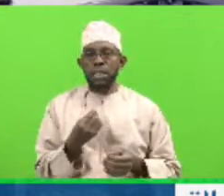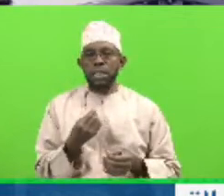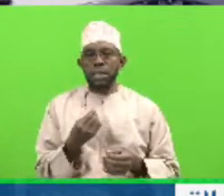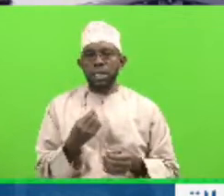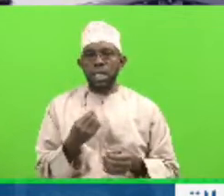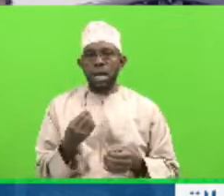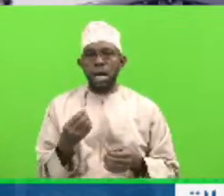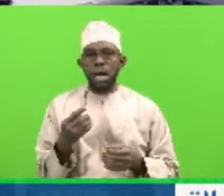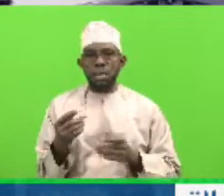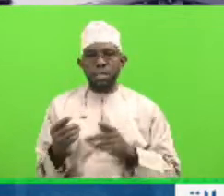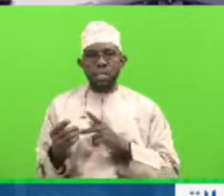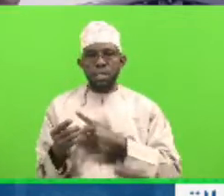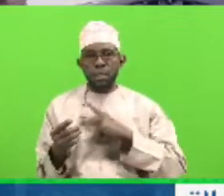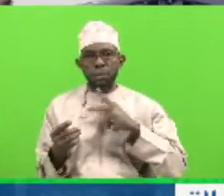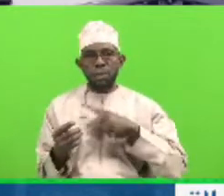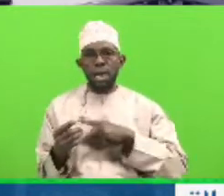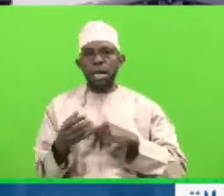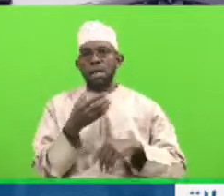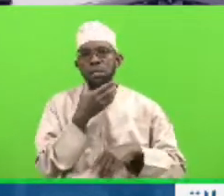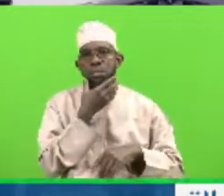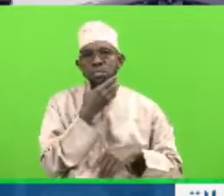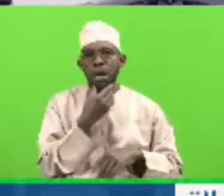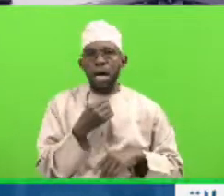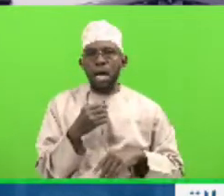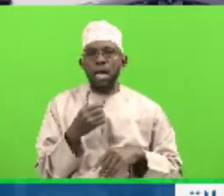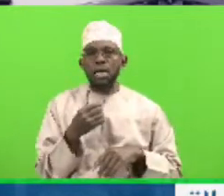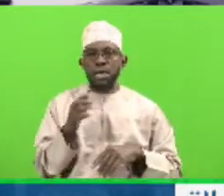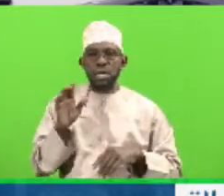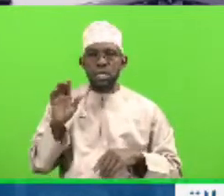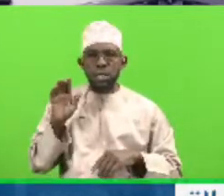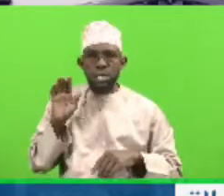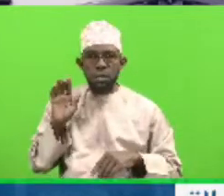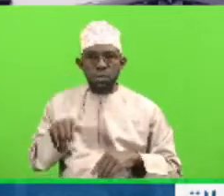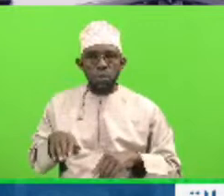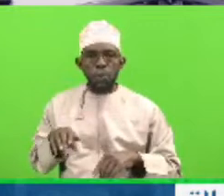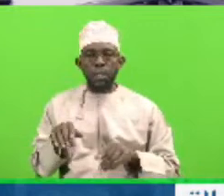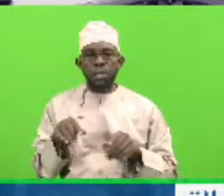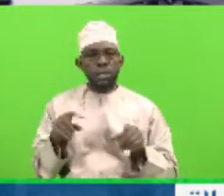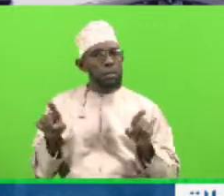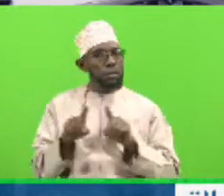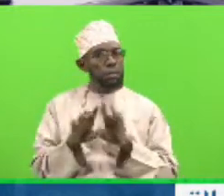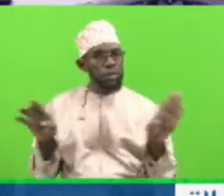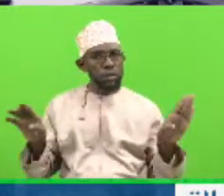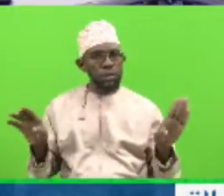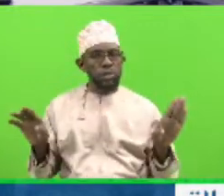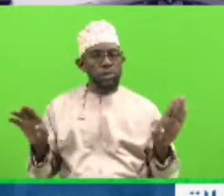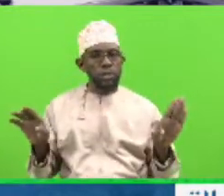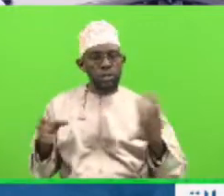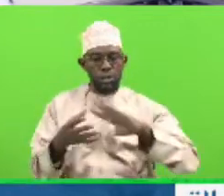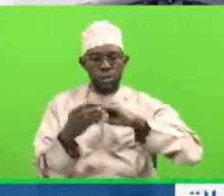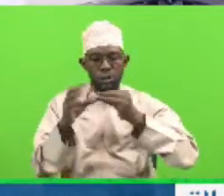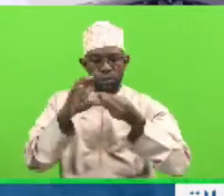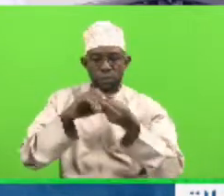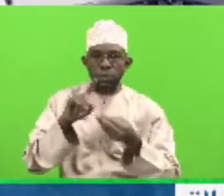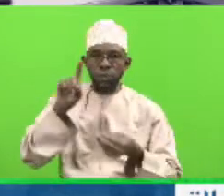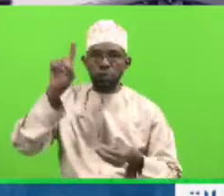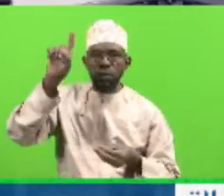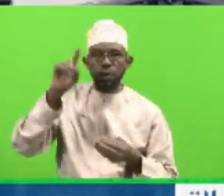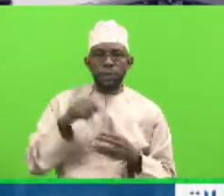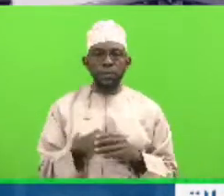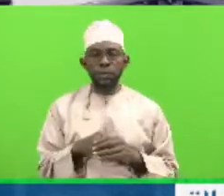mankind as male and female. This is the definition of the creator azza wa jal.